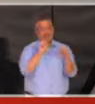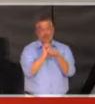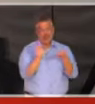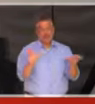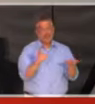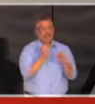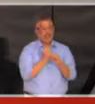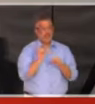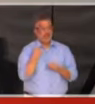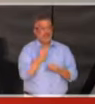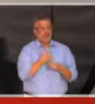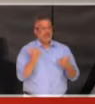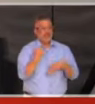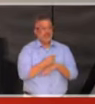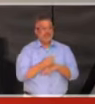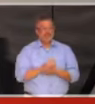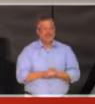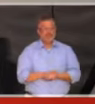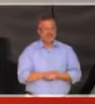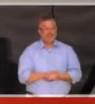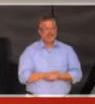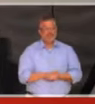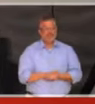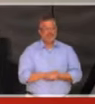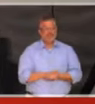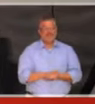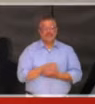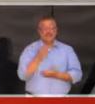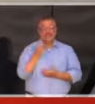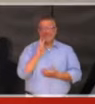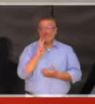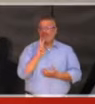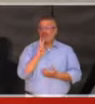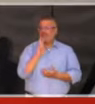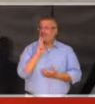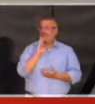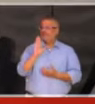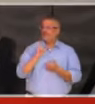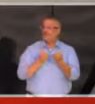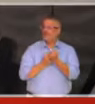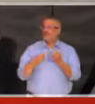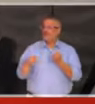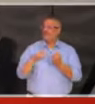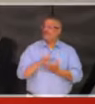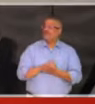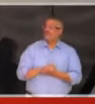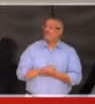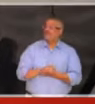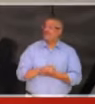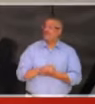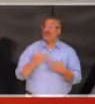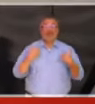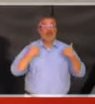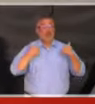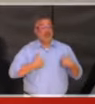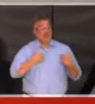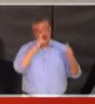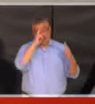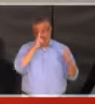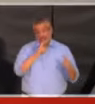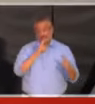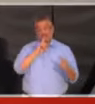to get us where we are today, to get us to here with the governor signing these important bills. I am honored